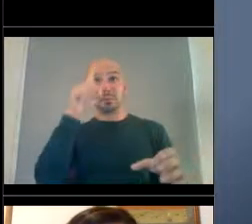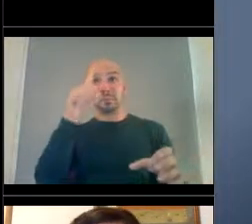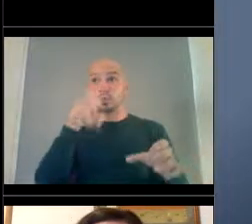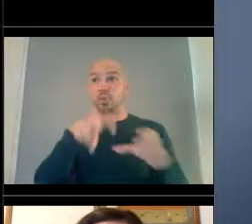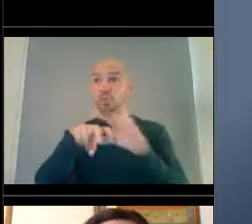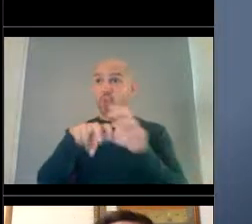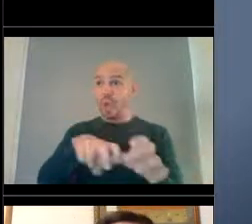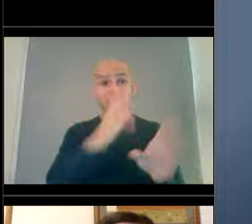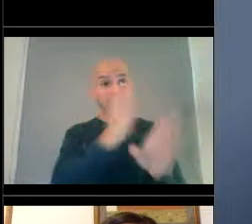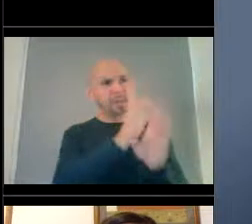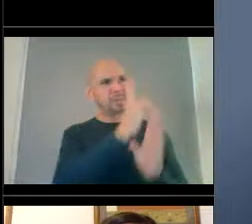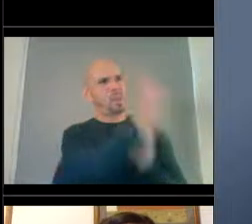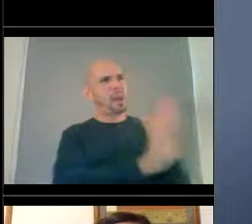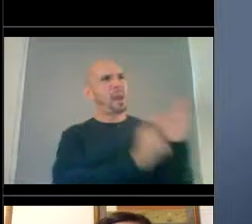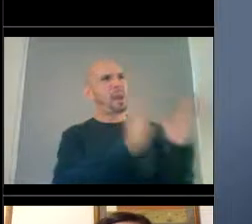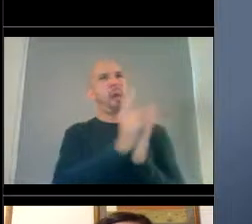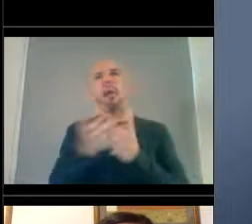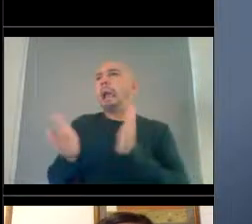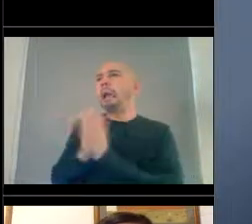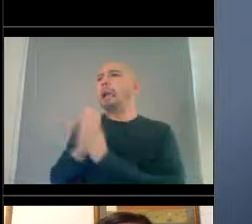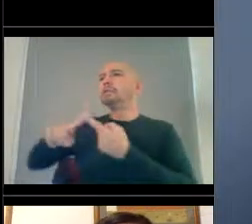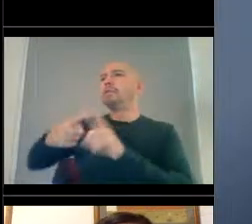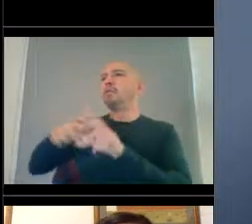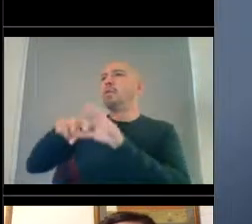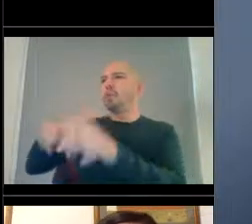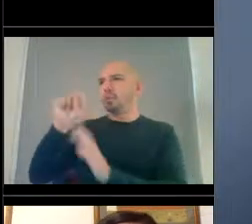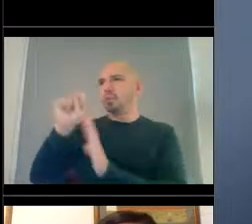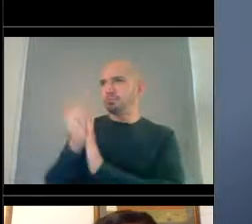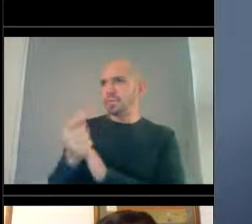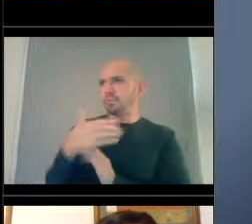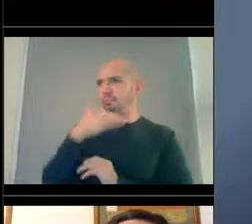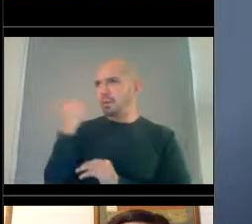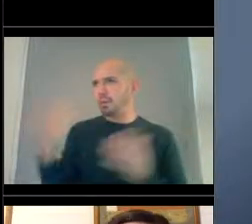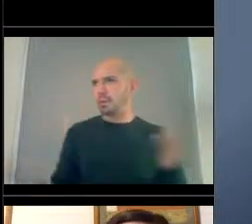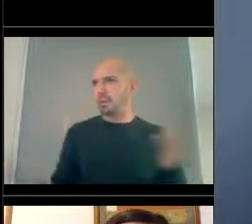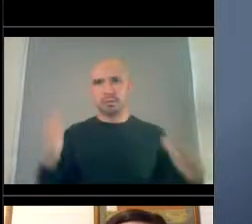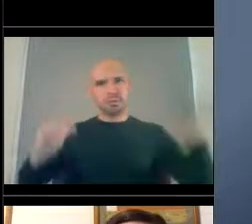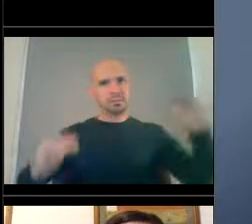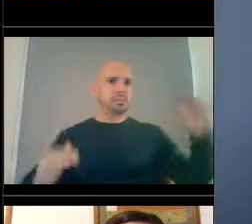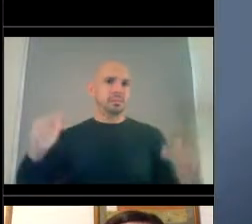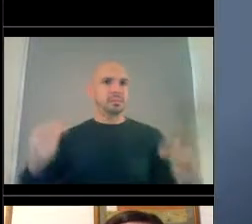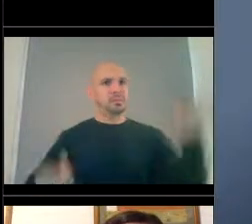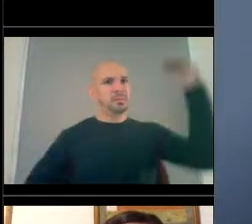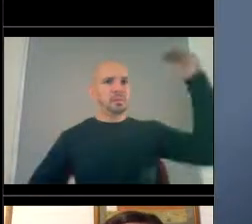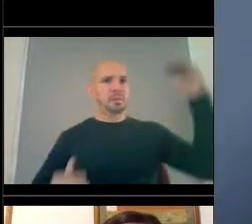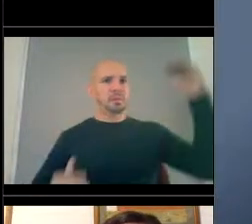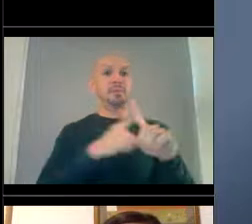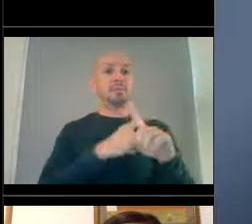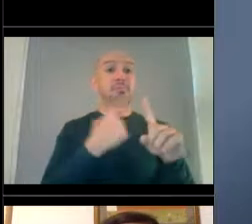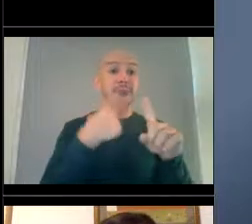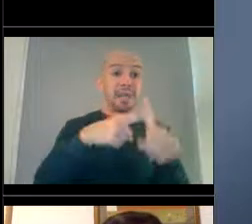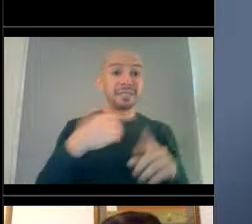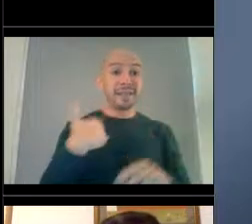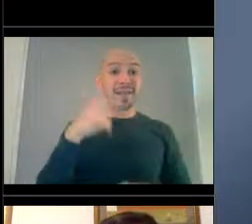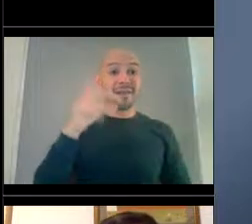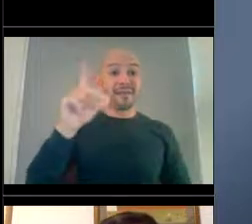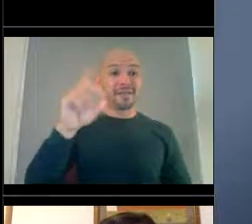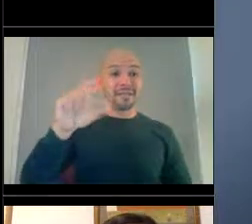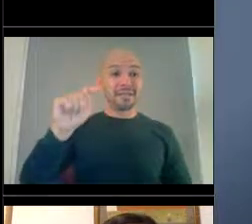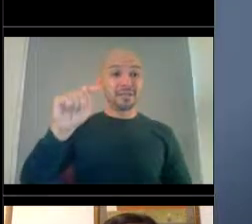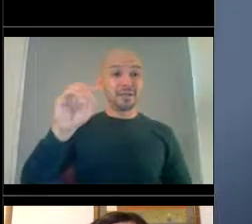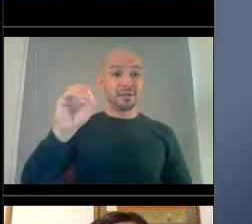hour um sometimes and then not only that but you do have to account for the detours um that the buses have to go